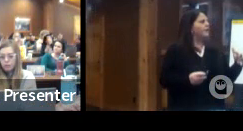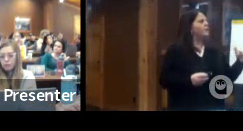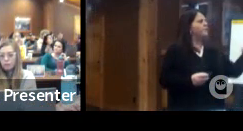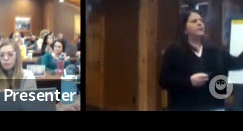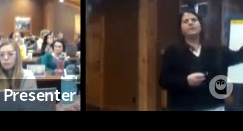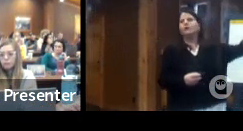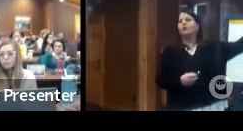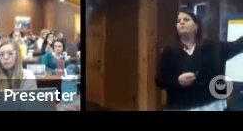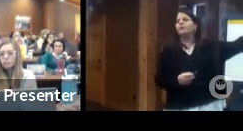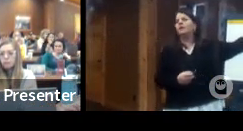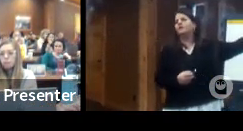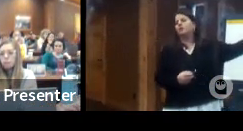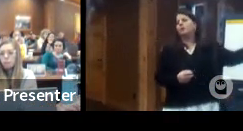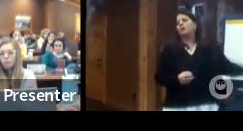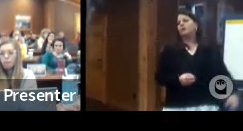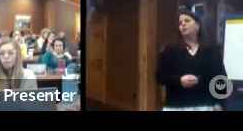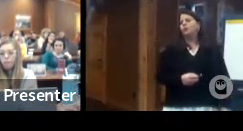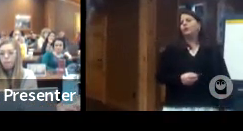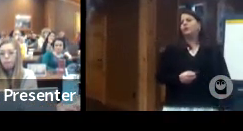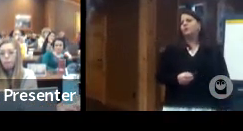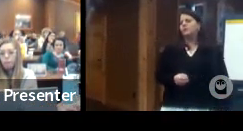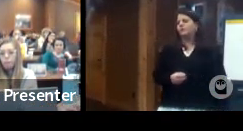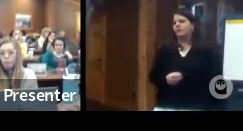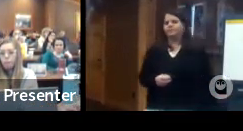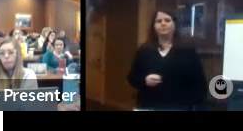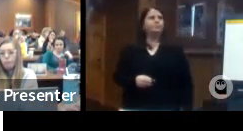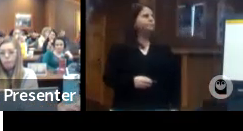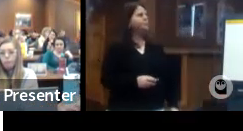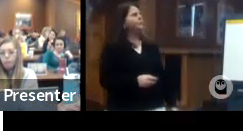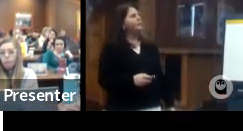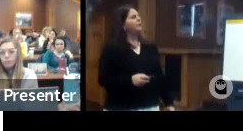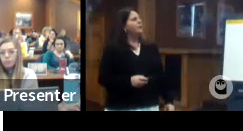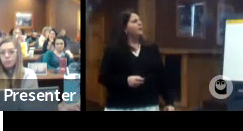a variety of things that could be and should be included in your CV.